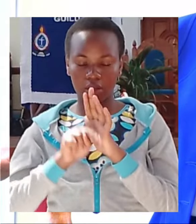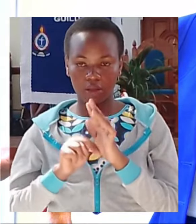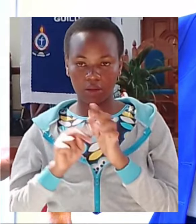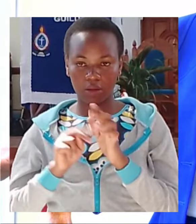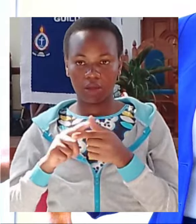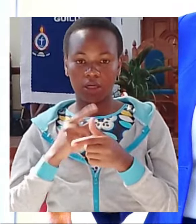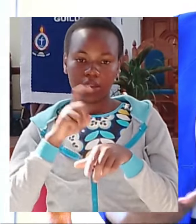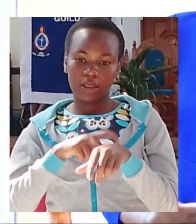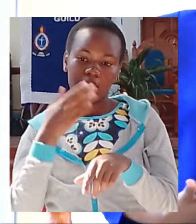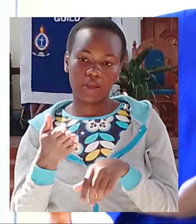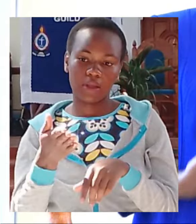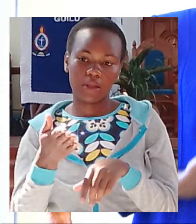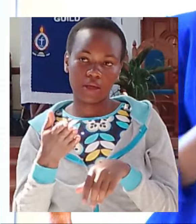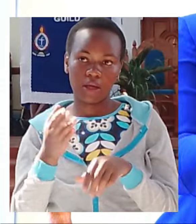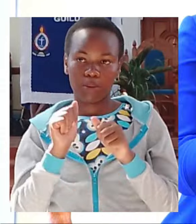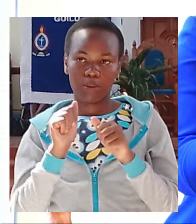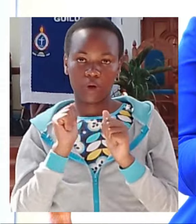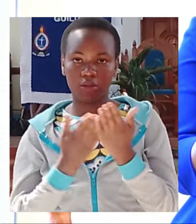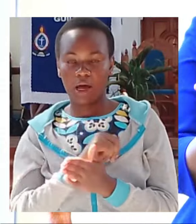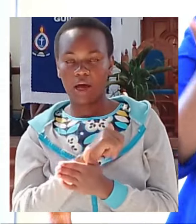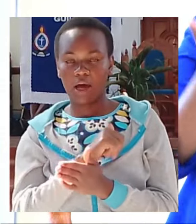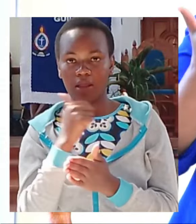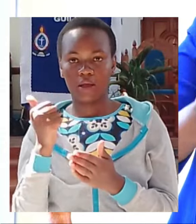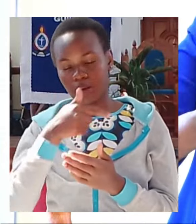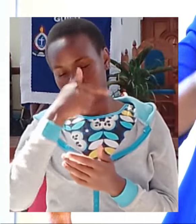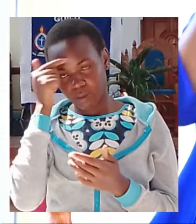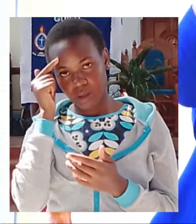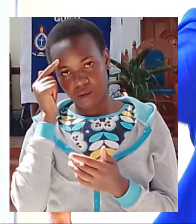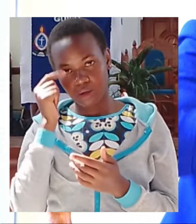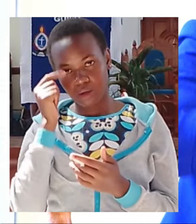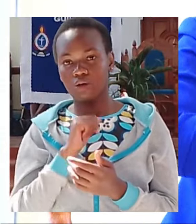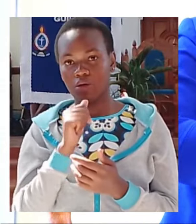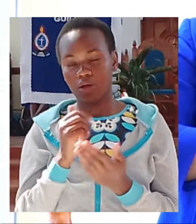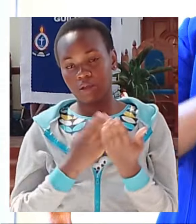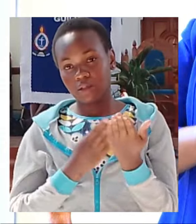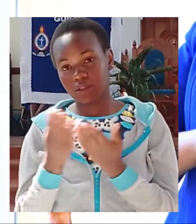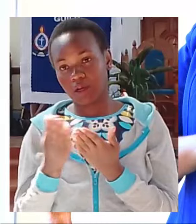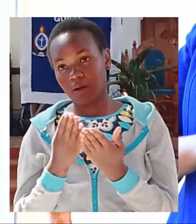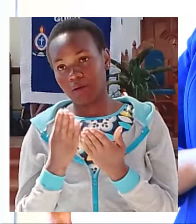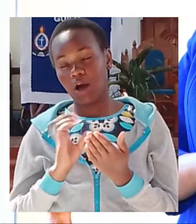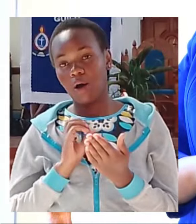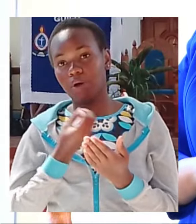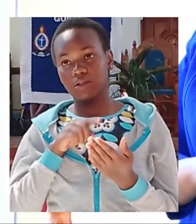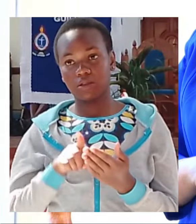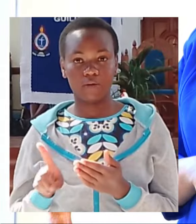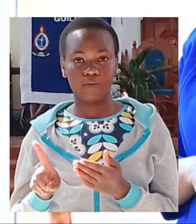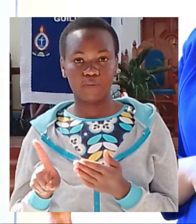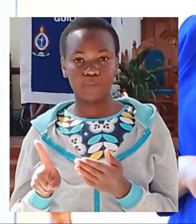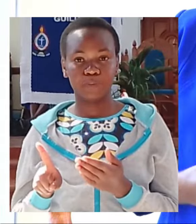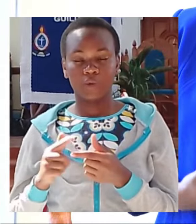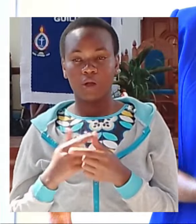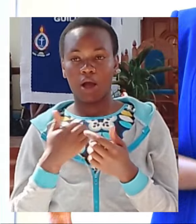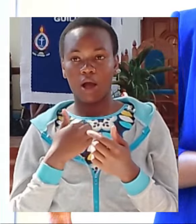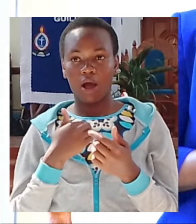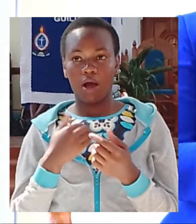other times, we are not able to serve others because we are not even serving ourselves and taking care of ourselves. We